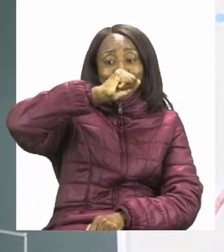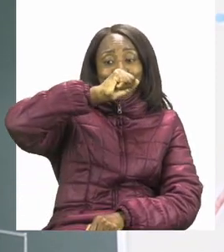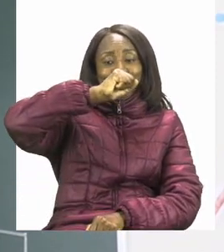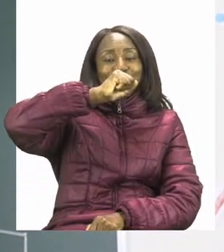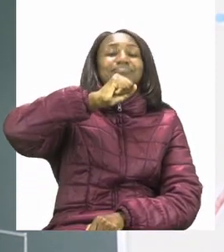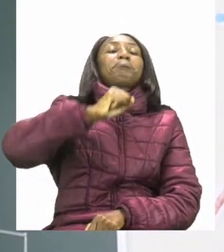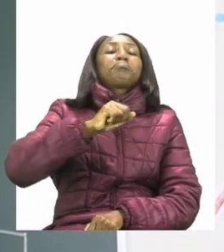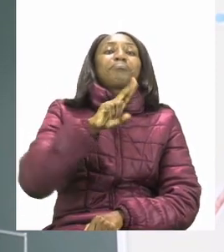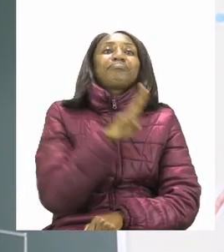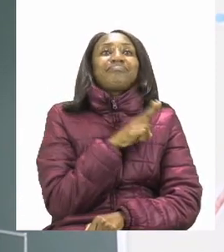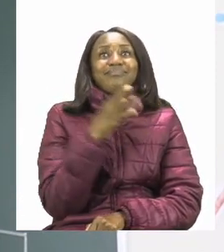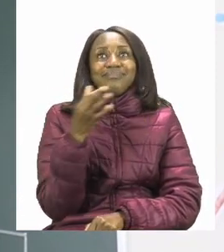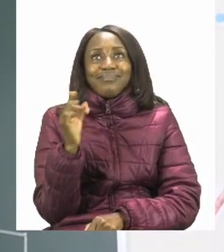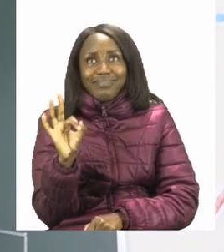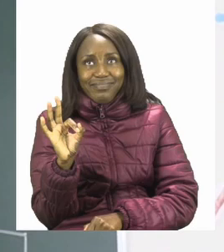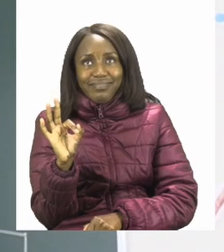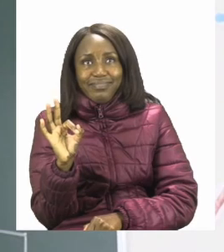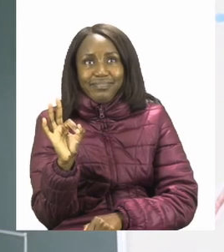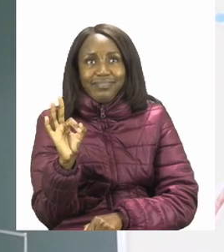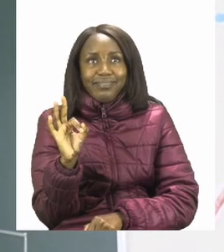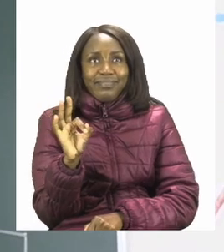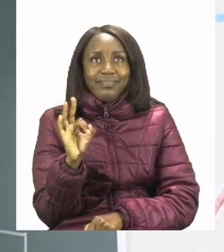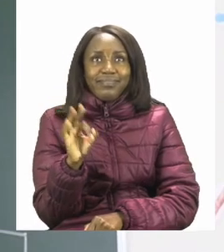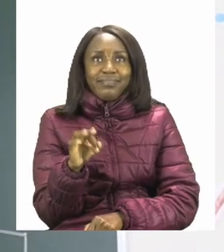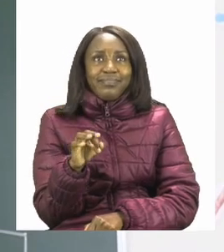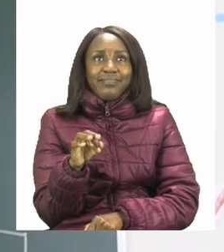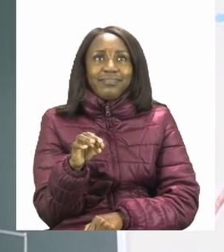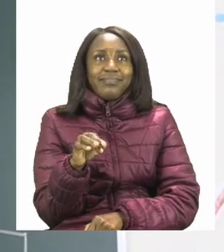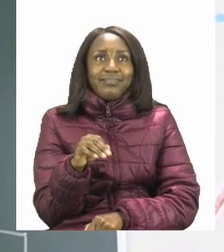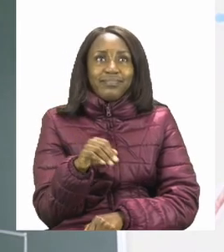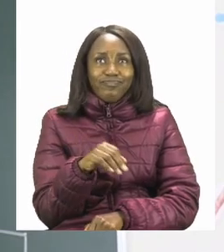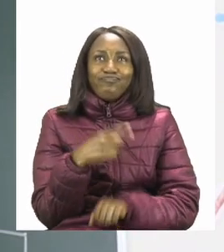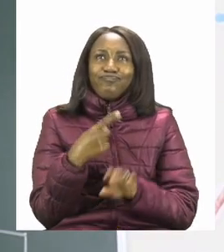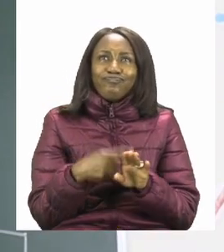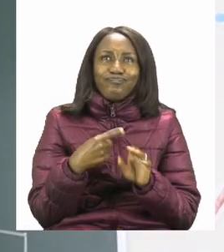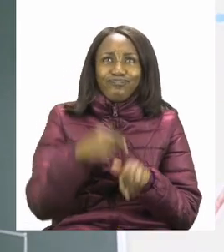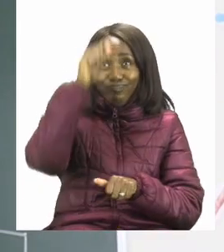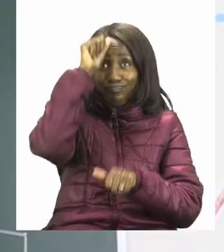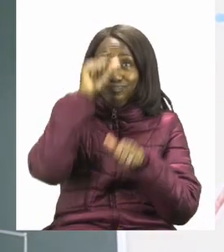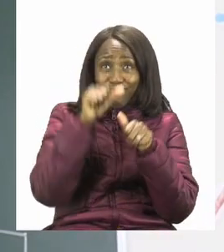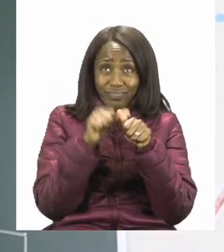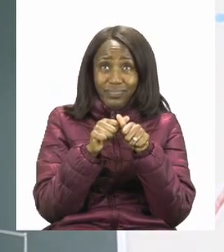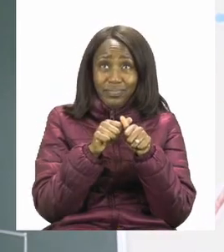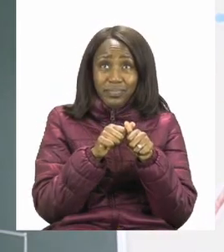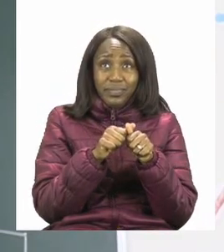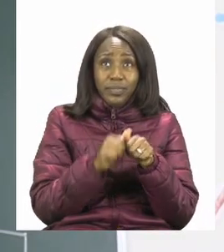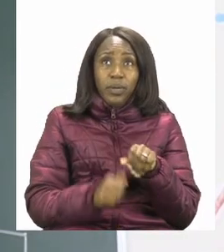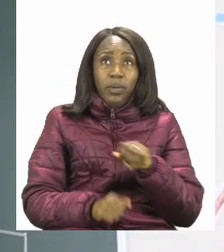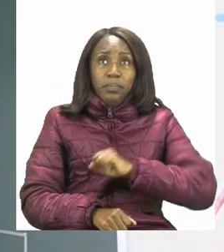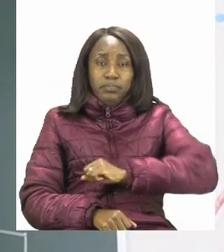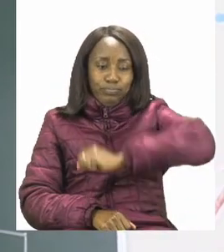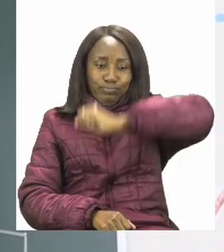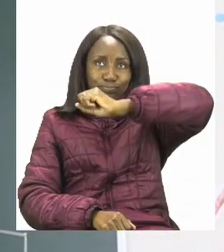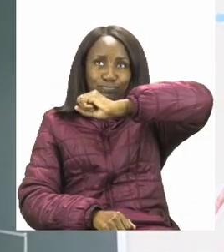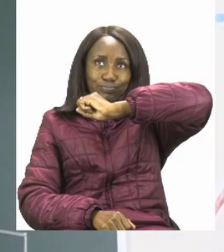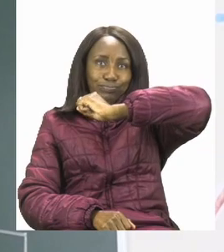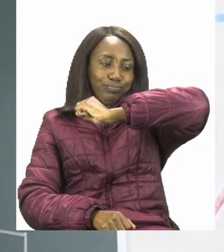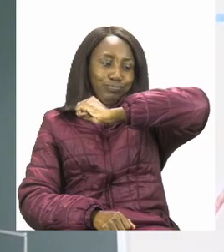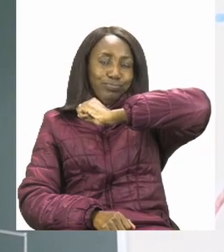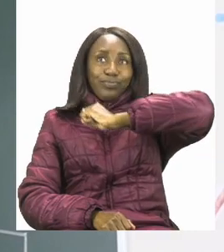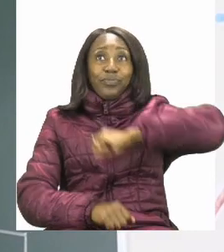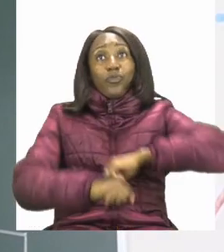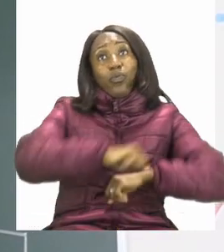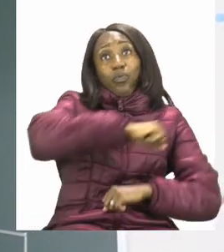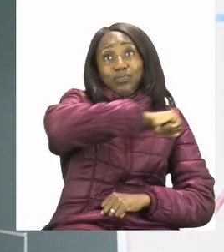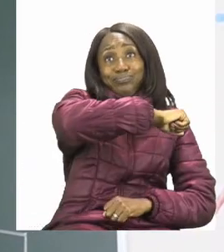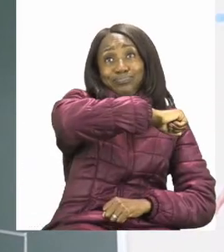29. Remember our little trick to say that this hungry crocodile only eats the big